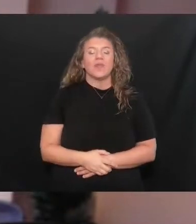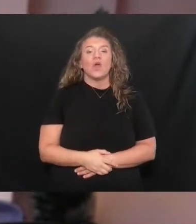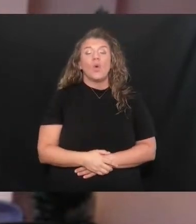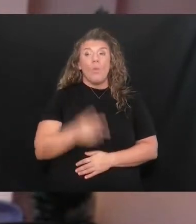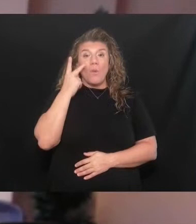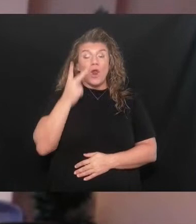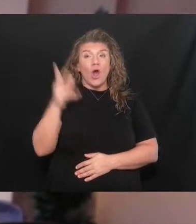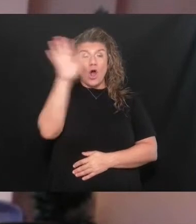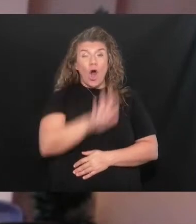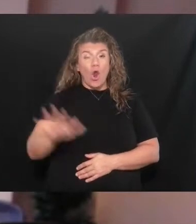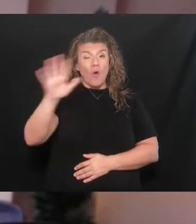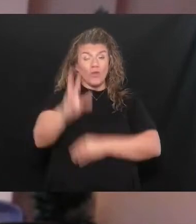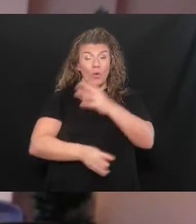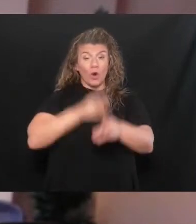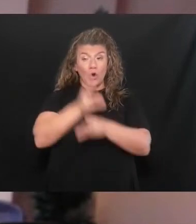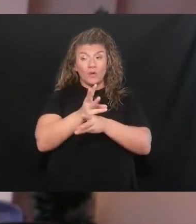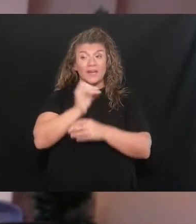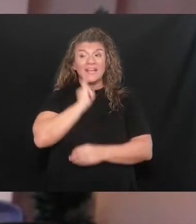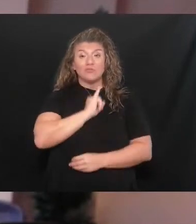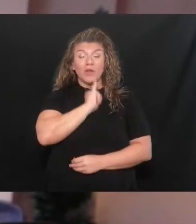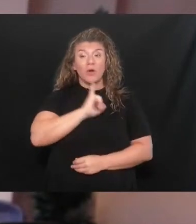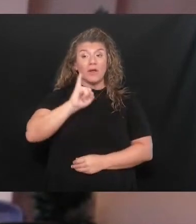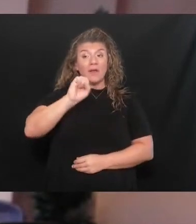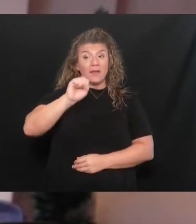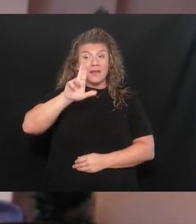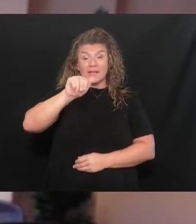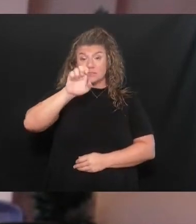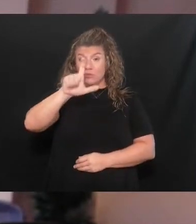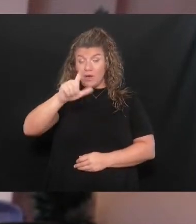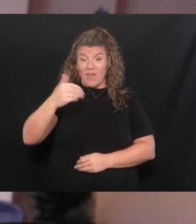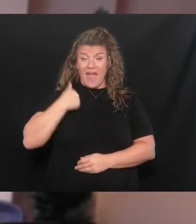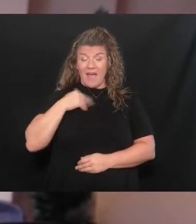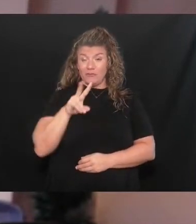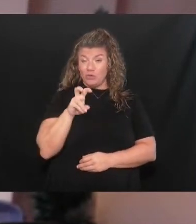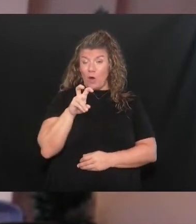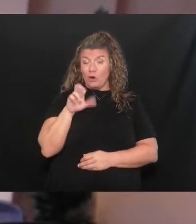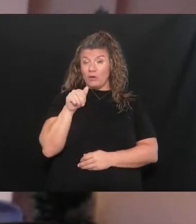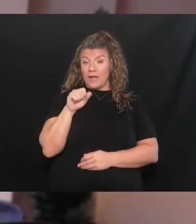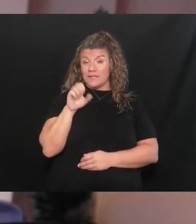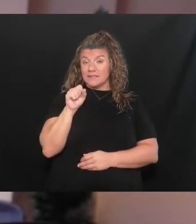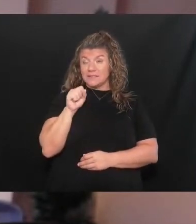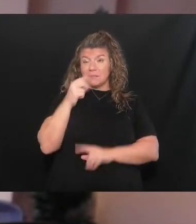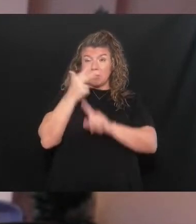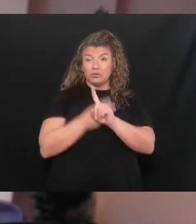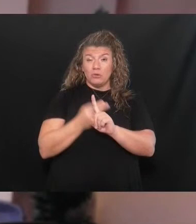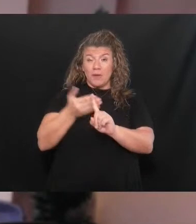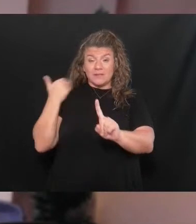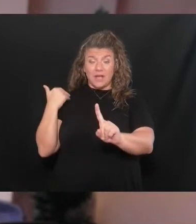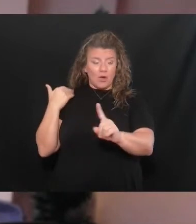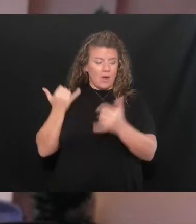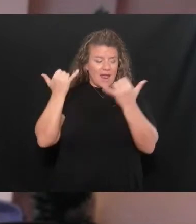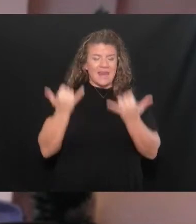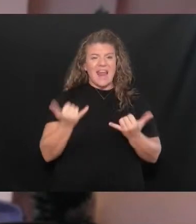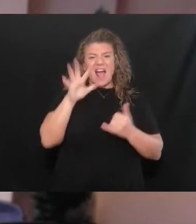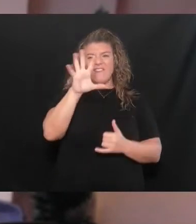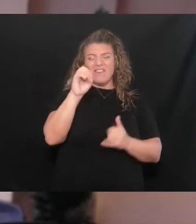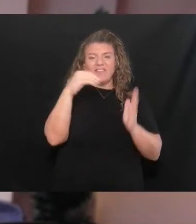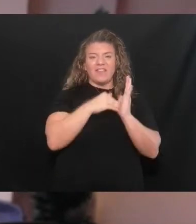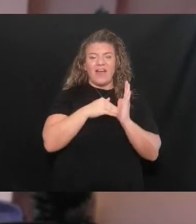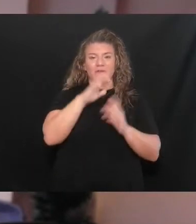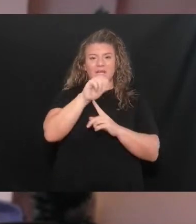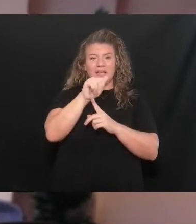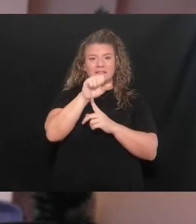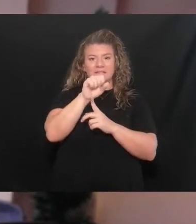the world, in Israel, they've gone from 200 cases about 2 months ago. They are now at 50,000